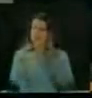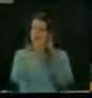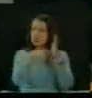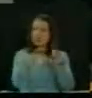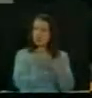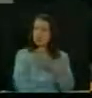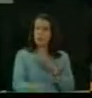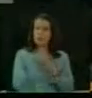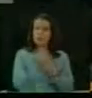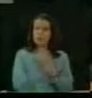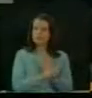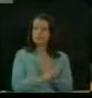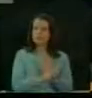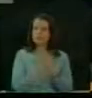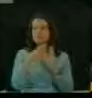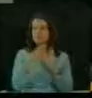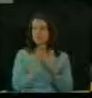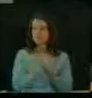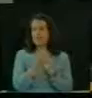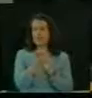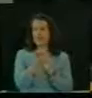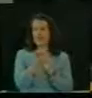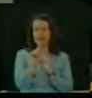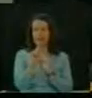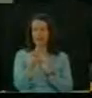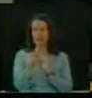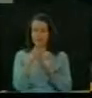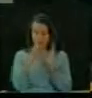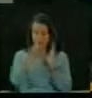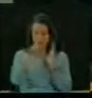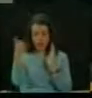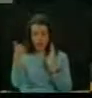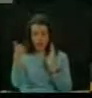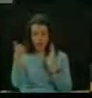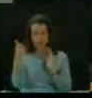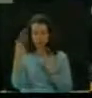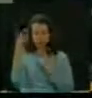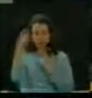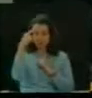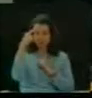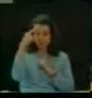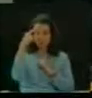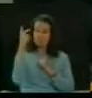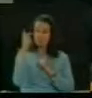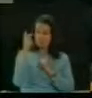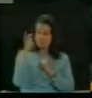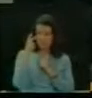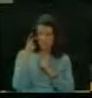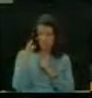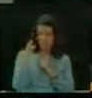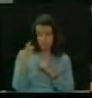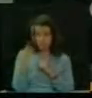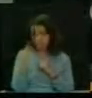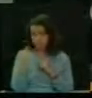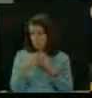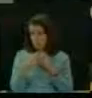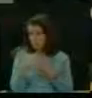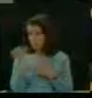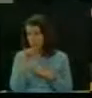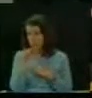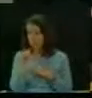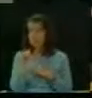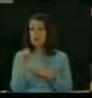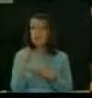with CTAS, check with other governments to see if they're having these problems or if they